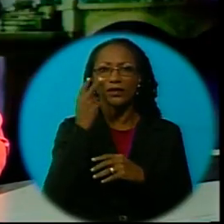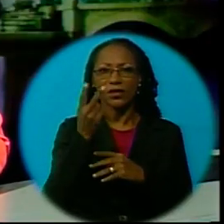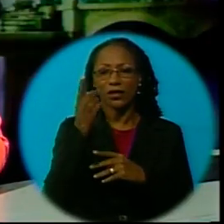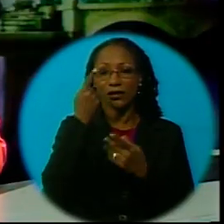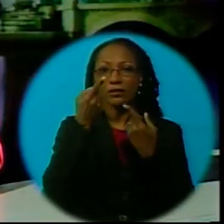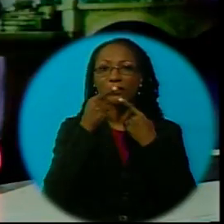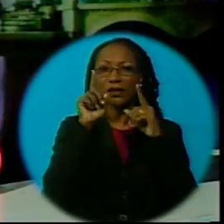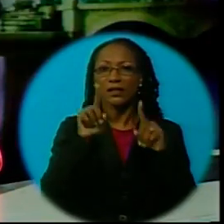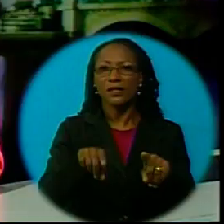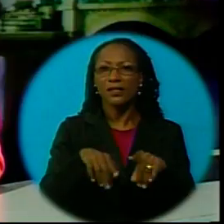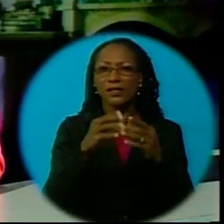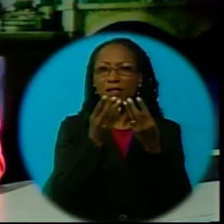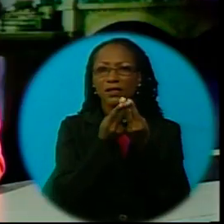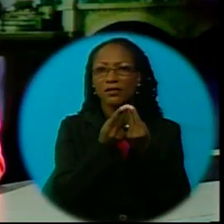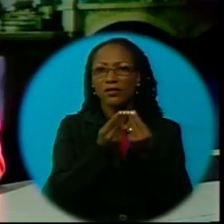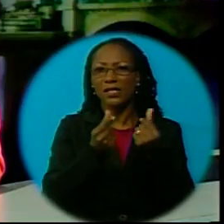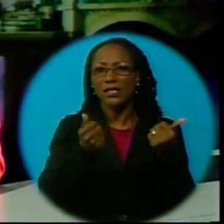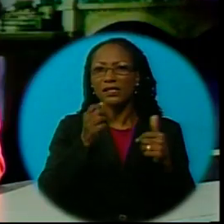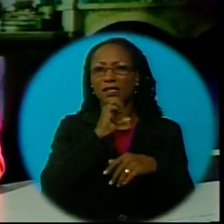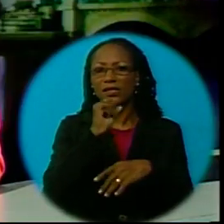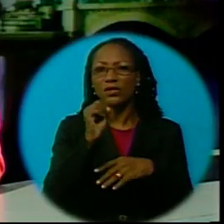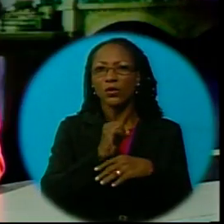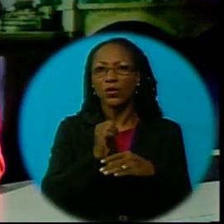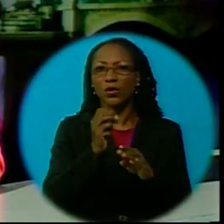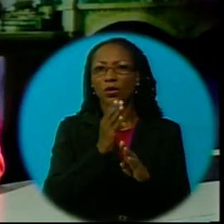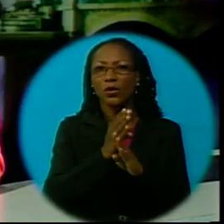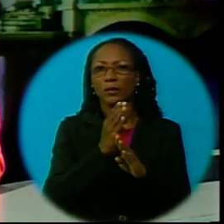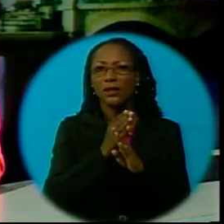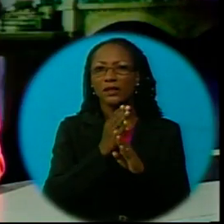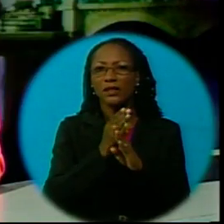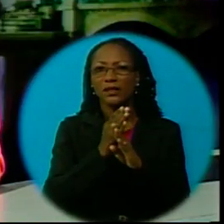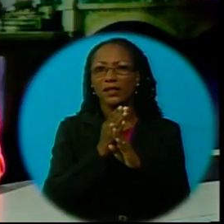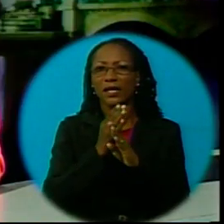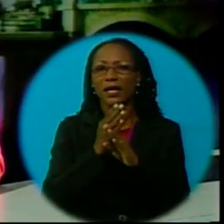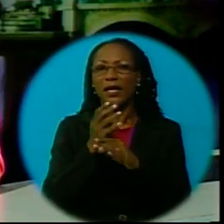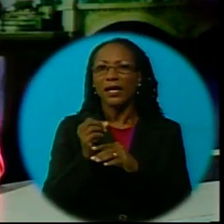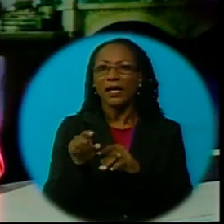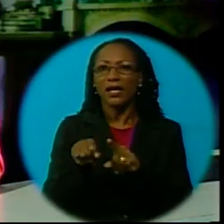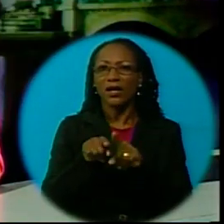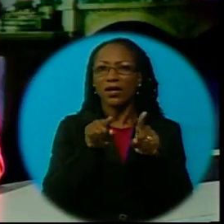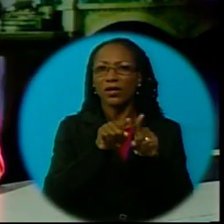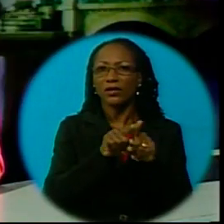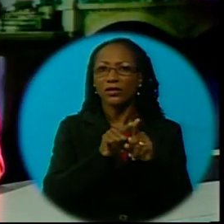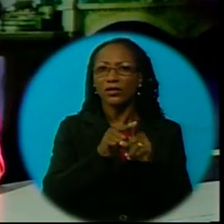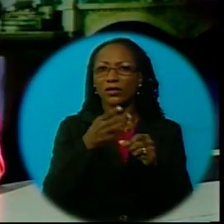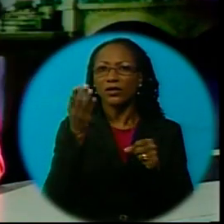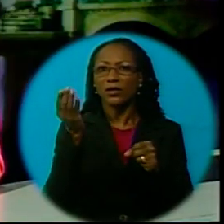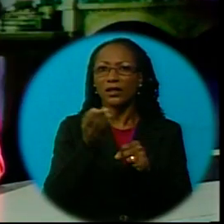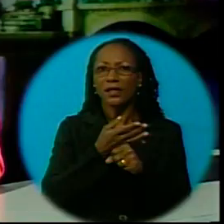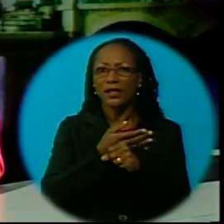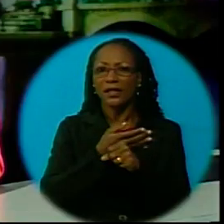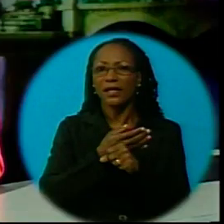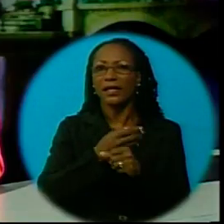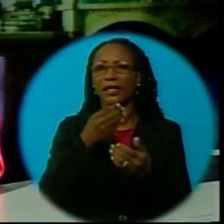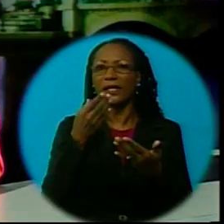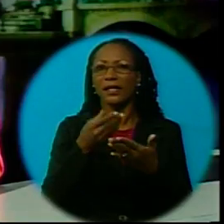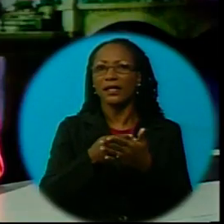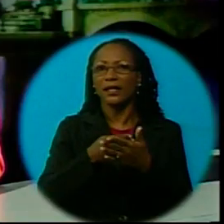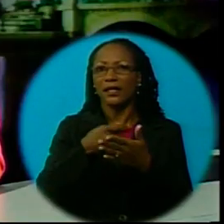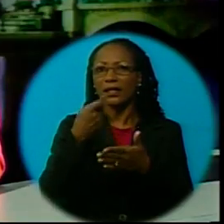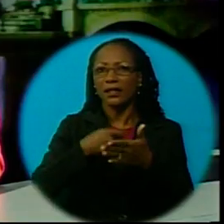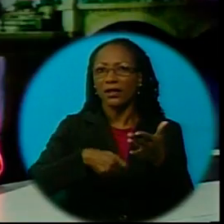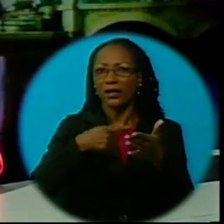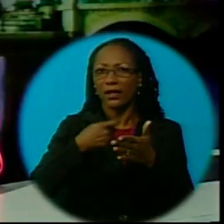for solutions to phase out its old units in its fleet while simultaneously cutting ongoing operational